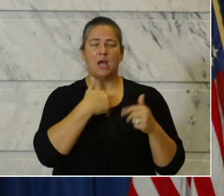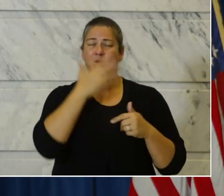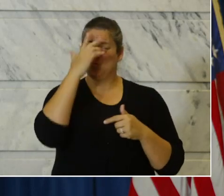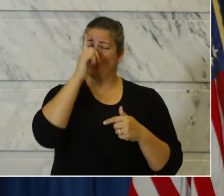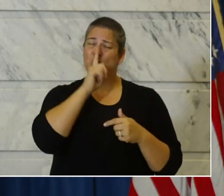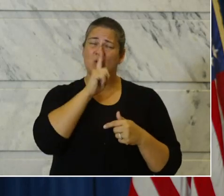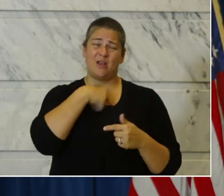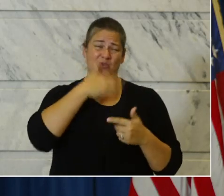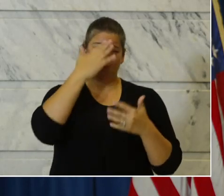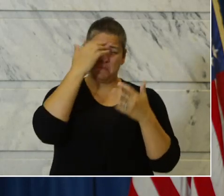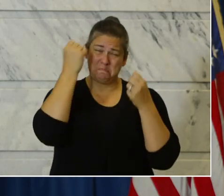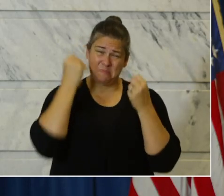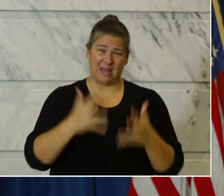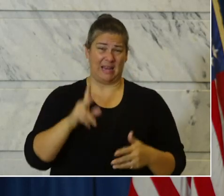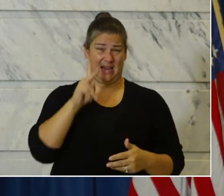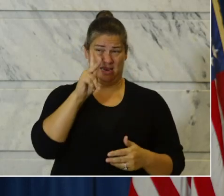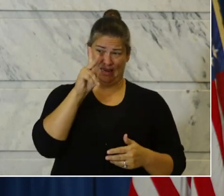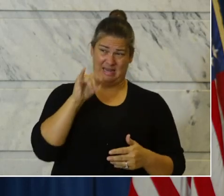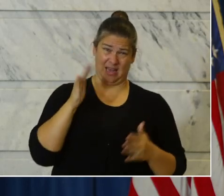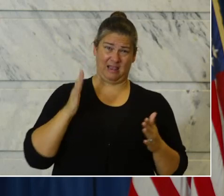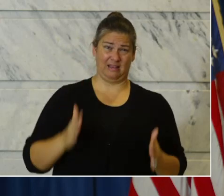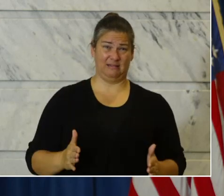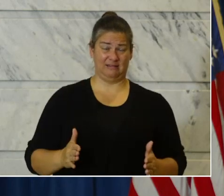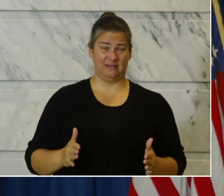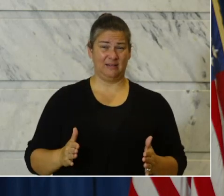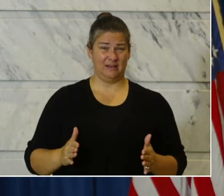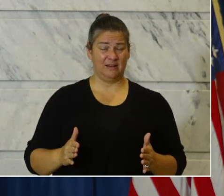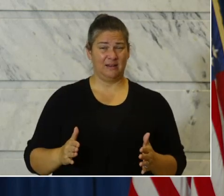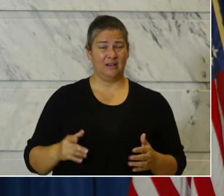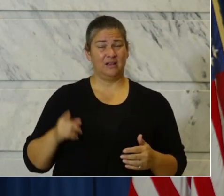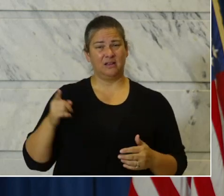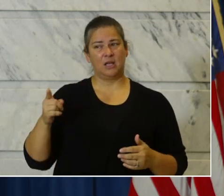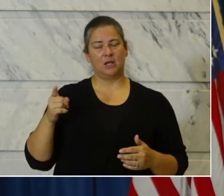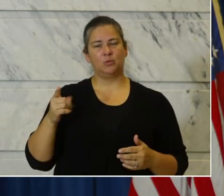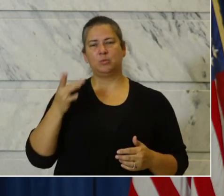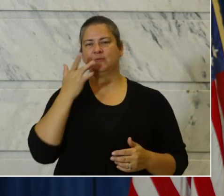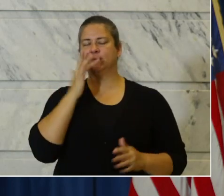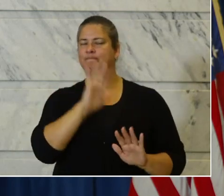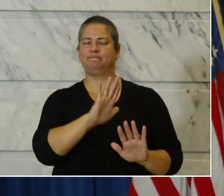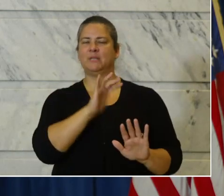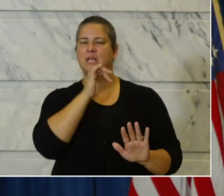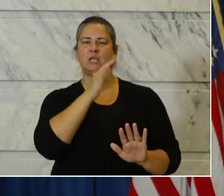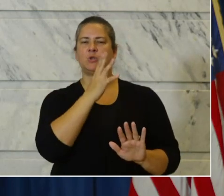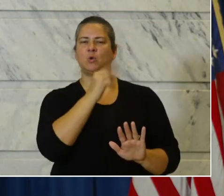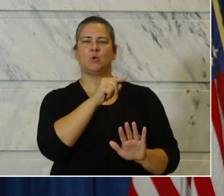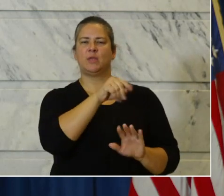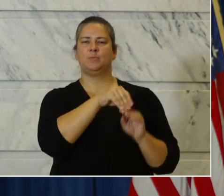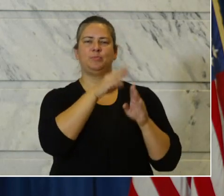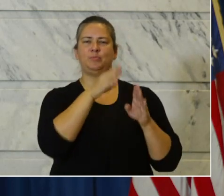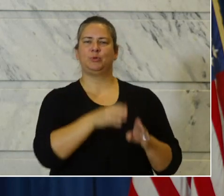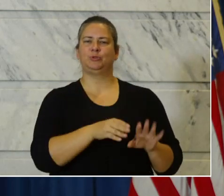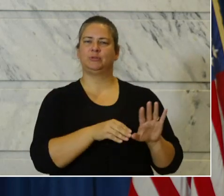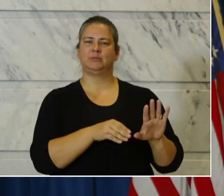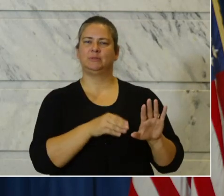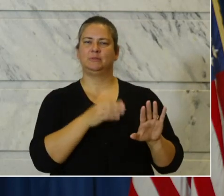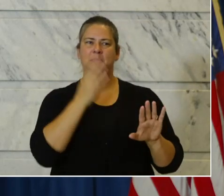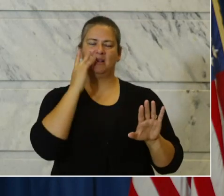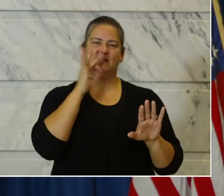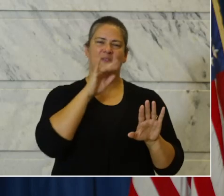many Kentuckians that will choose not to go see somebody in person at different